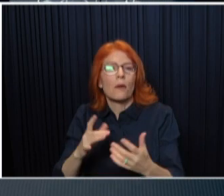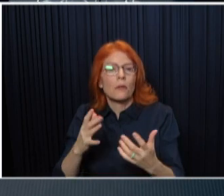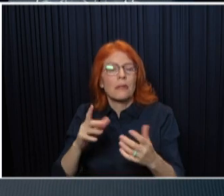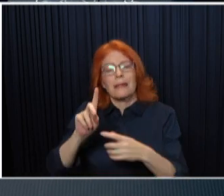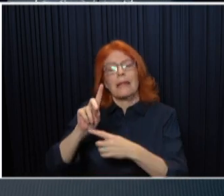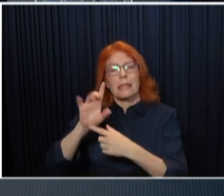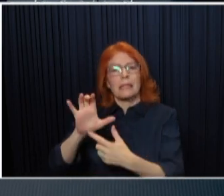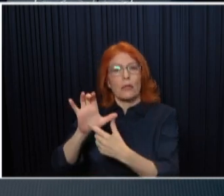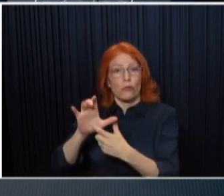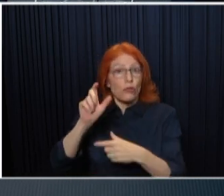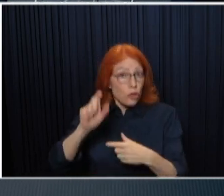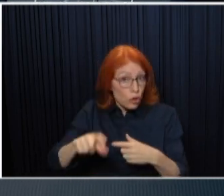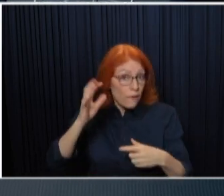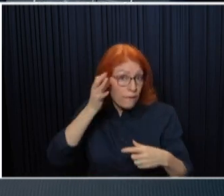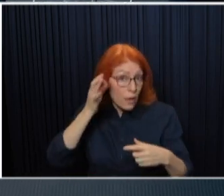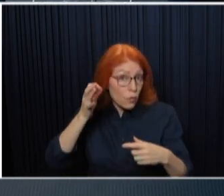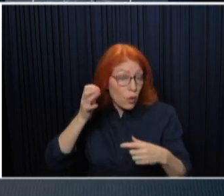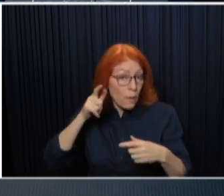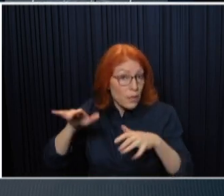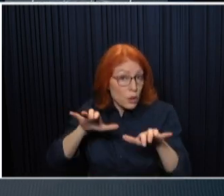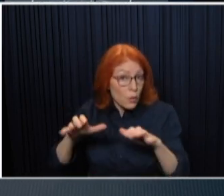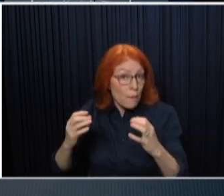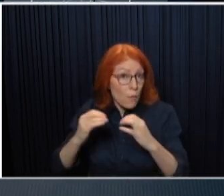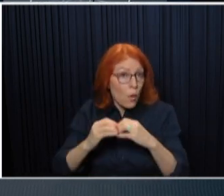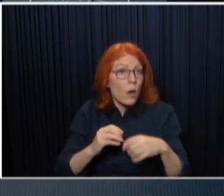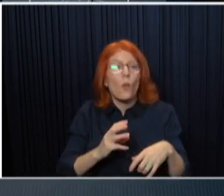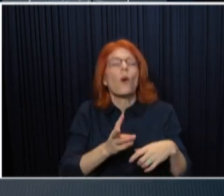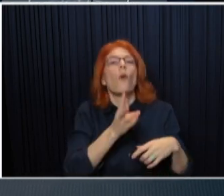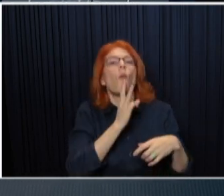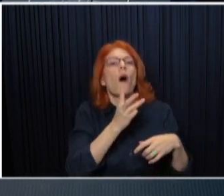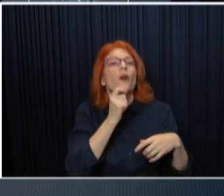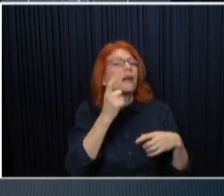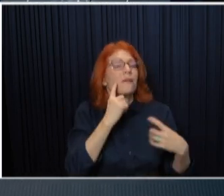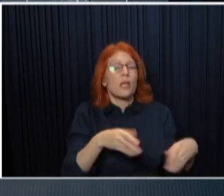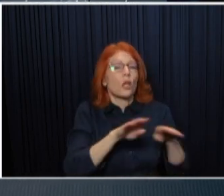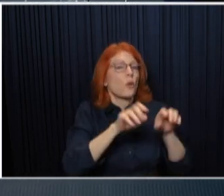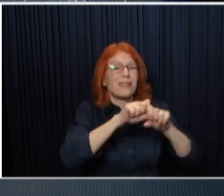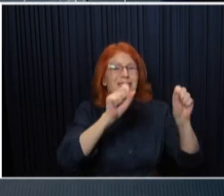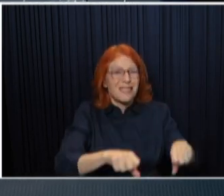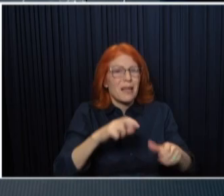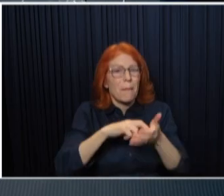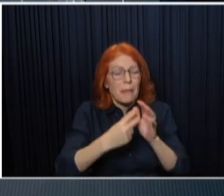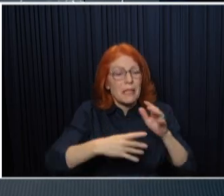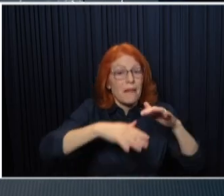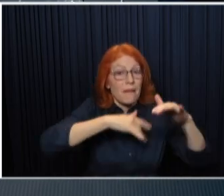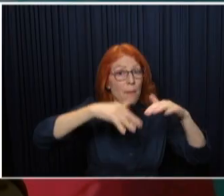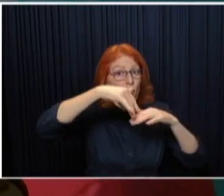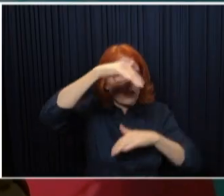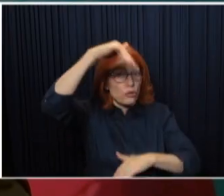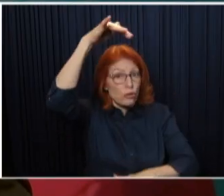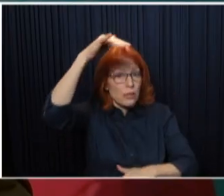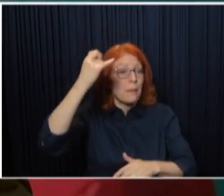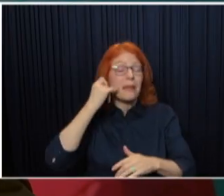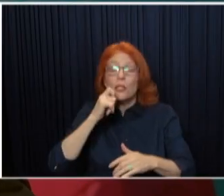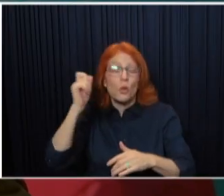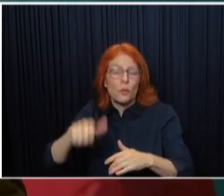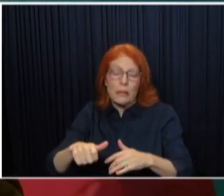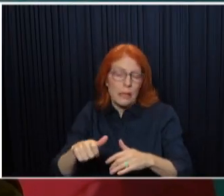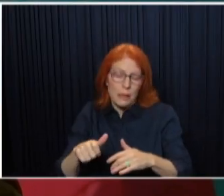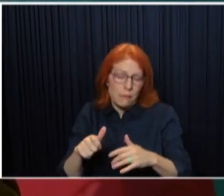data centers. Should the federal government be doing more to regulate data centers? Water is not a problem if it's a closed system, because it's evaporation. The water does not need to